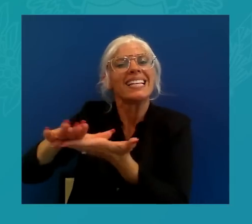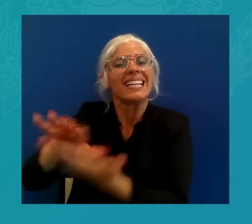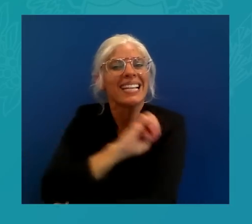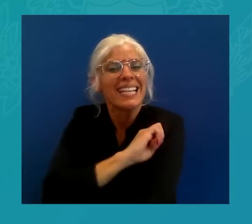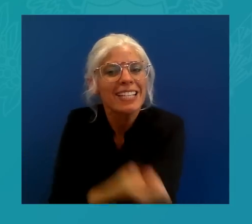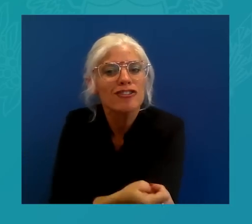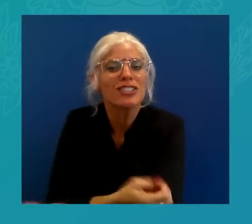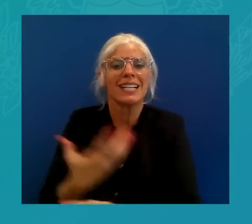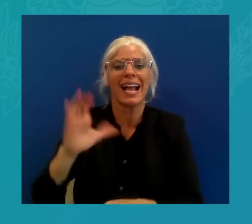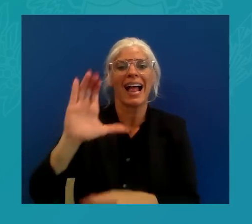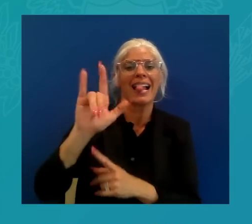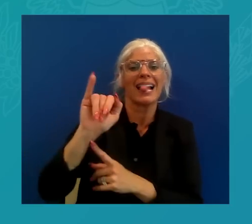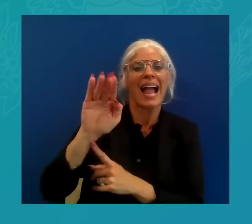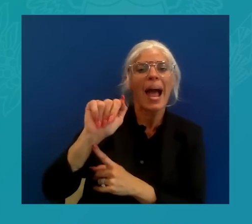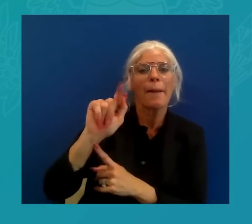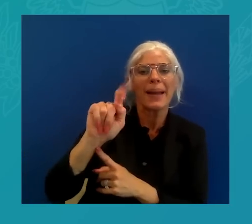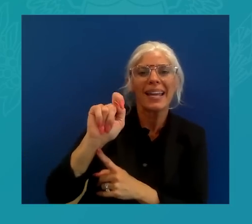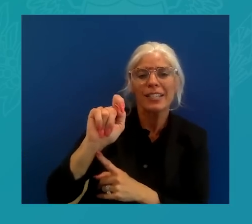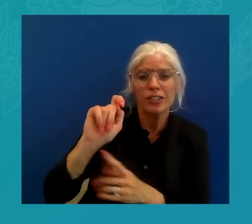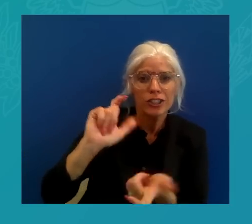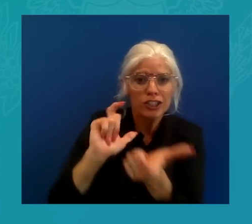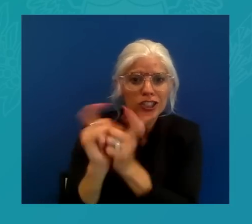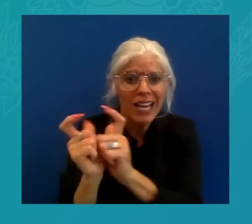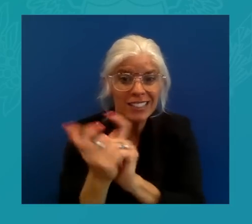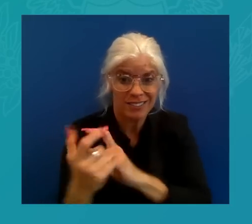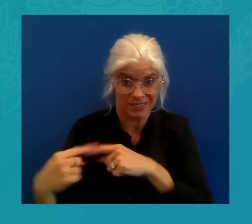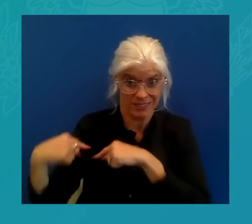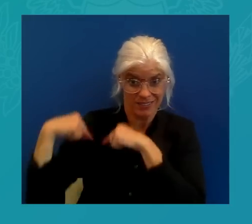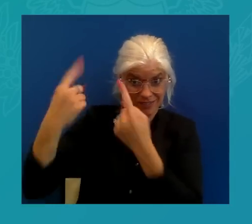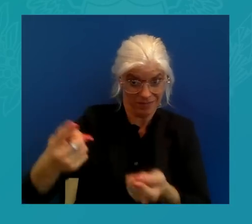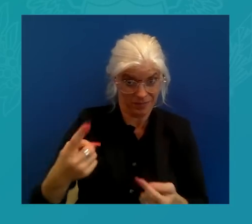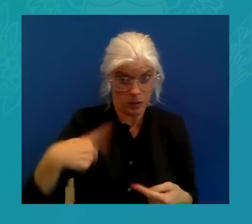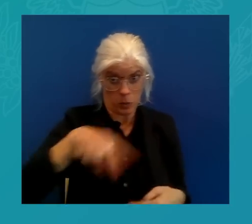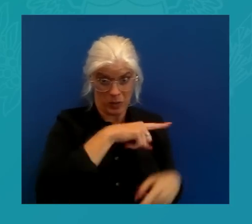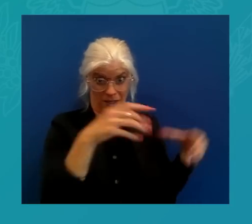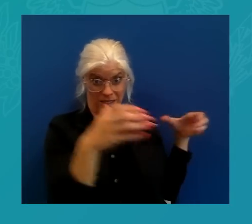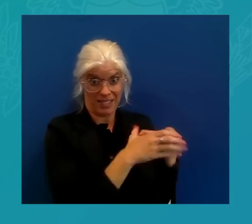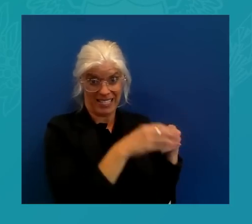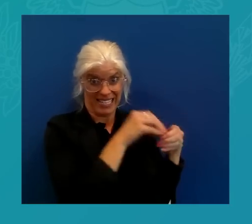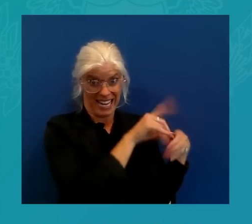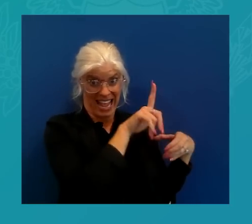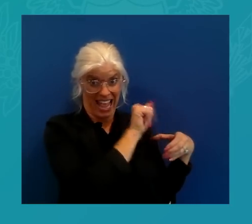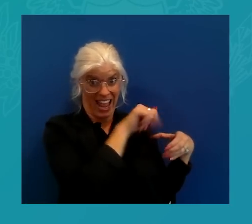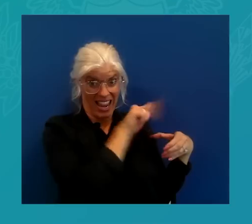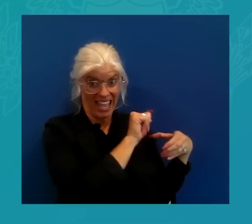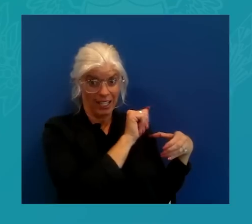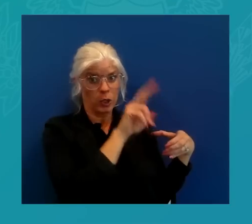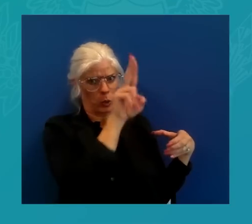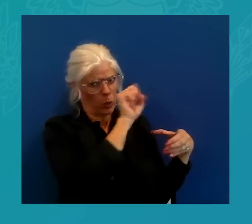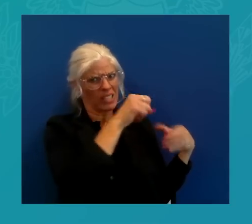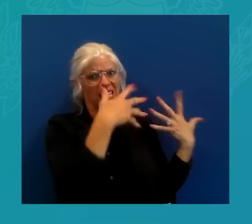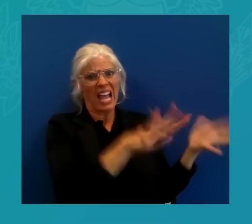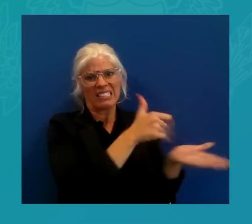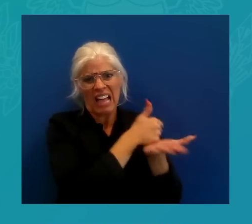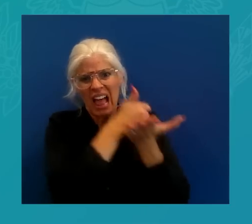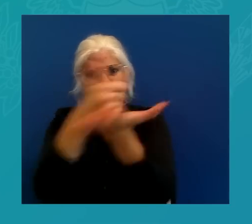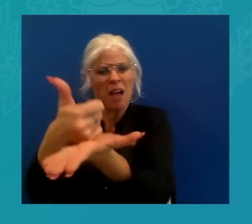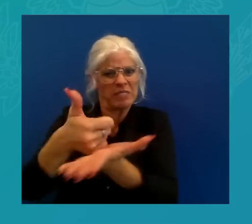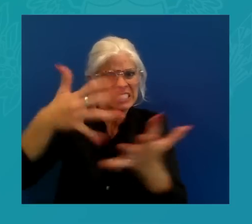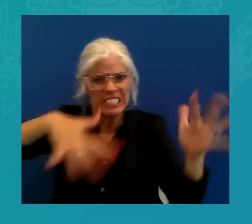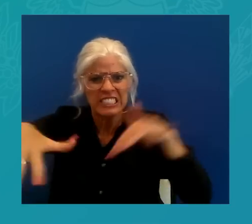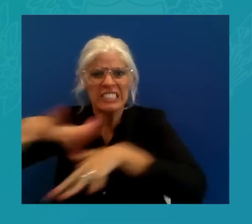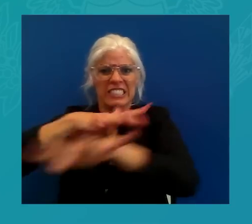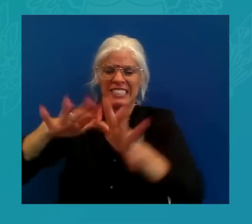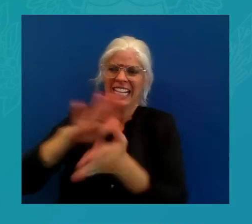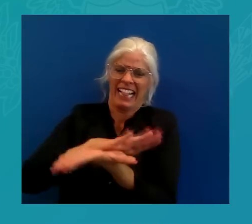resilience. Since we last met in Los Angeles, the United States has helped to facilitate clean energy projects throughout